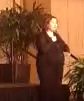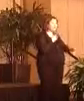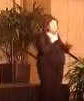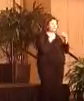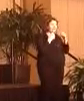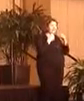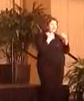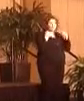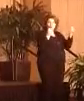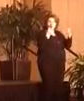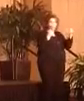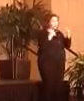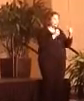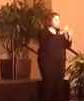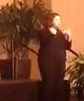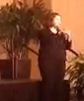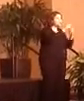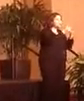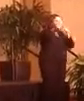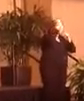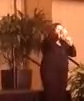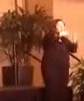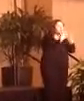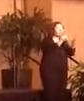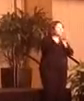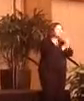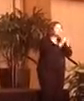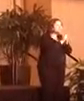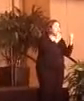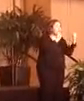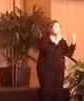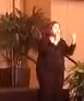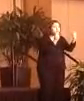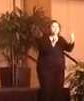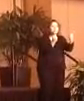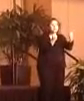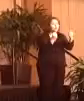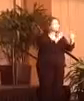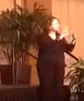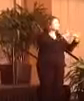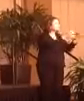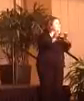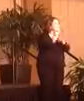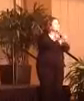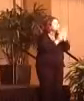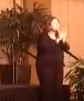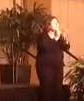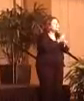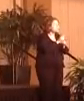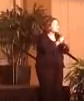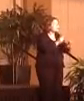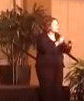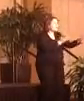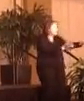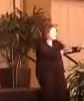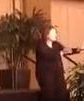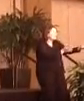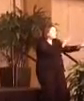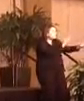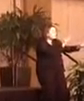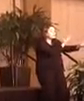anyone that drove longer than 2 hours? There's 2 groups of 2 hours. Was that it? Okay, gold